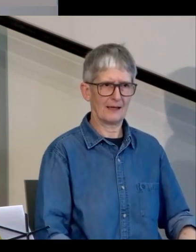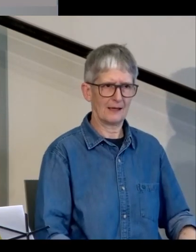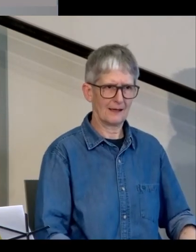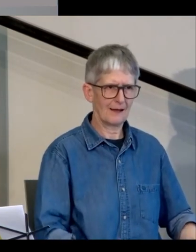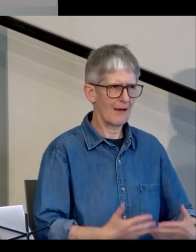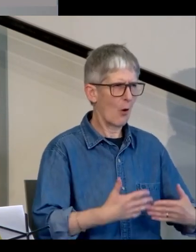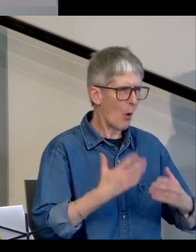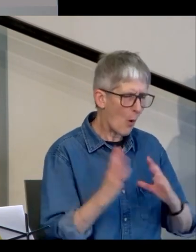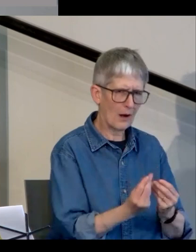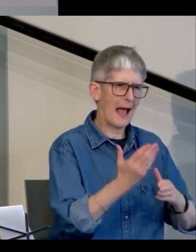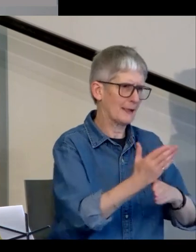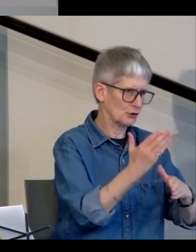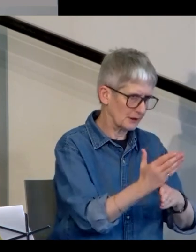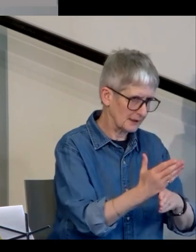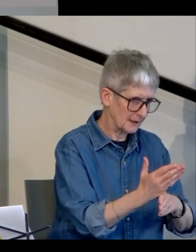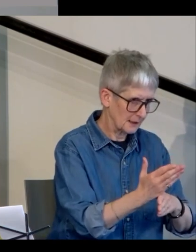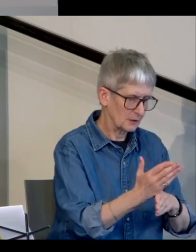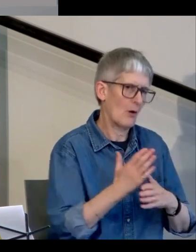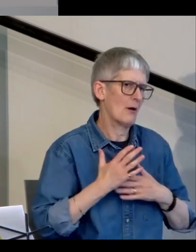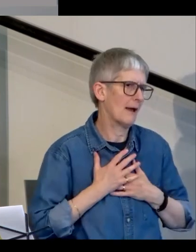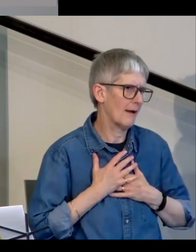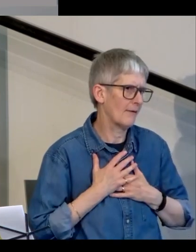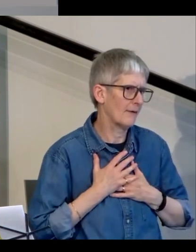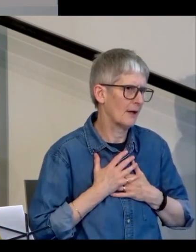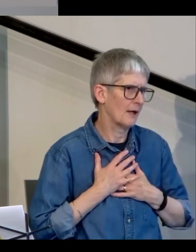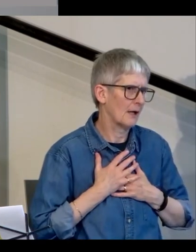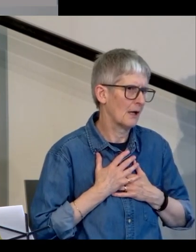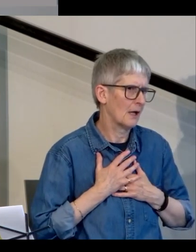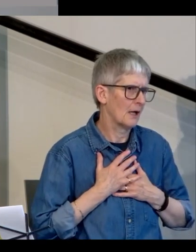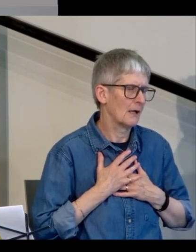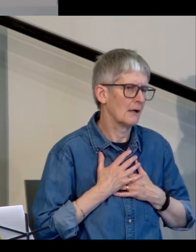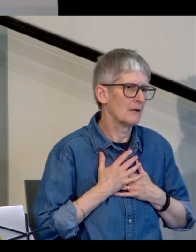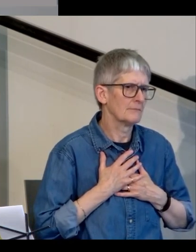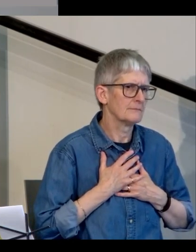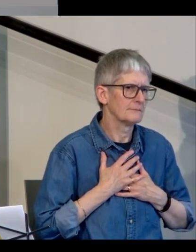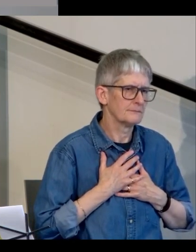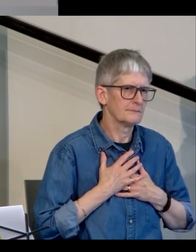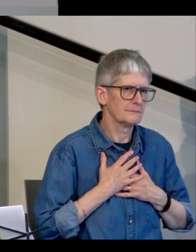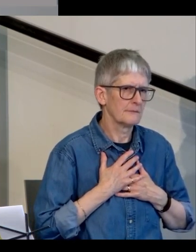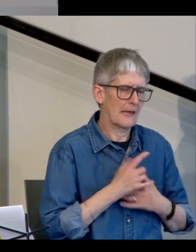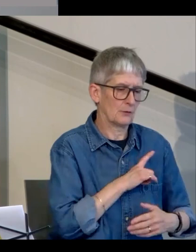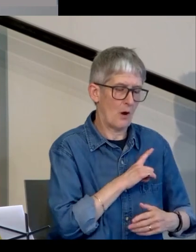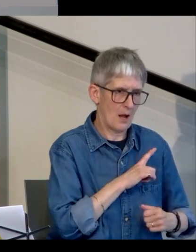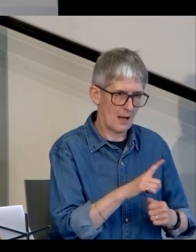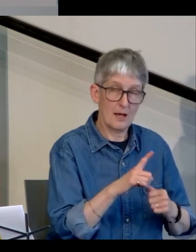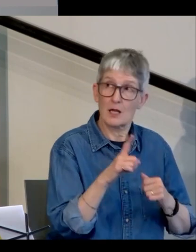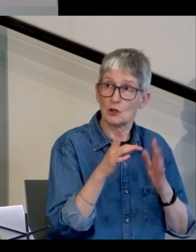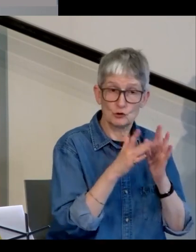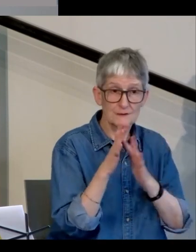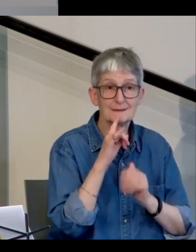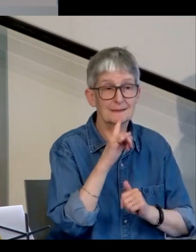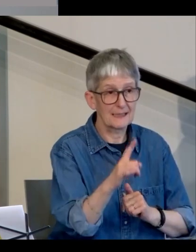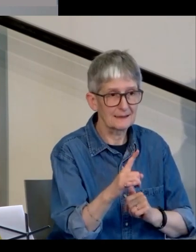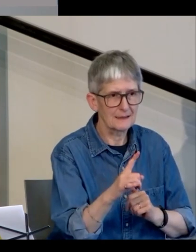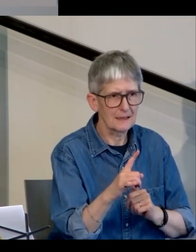every action. So love and do as you please. So that's a reason why Jesus said